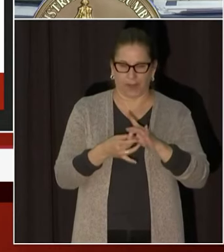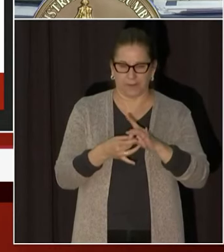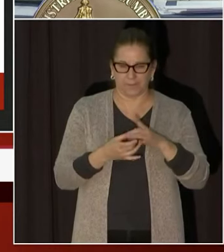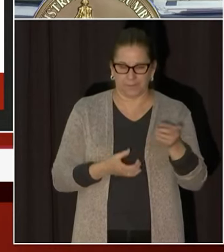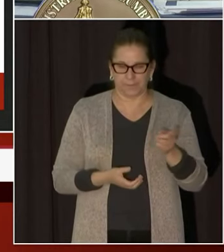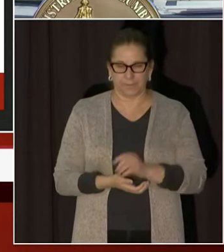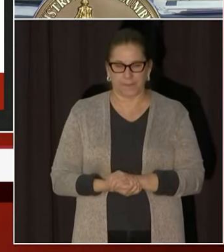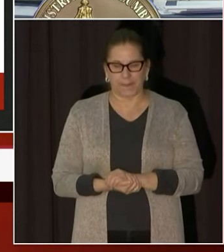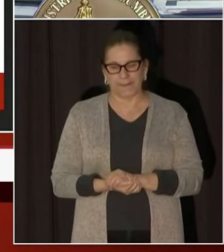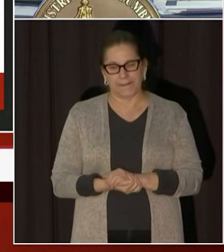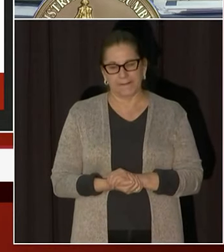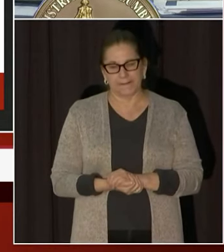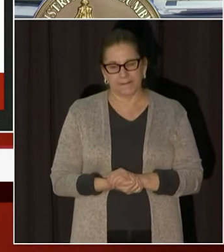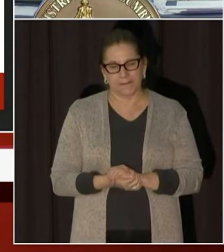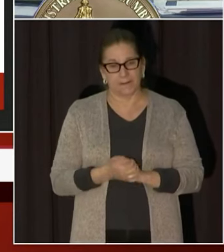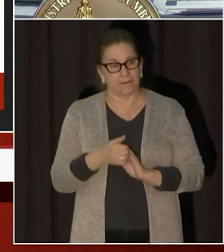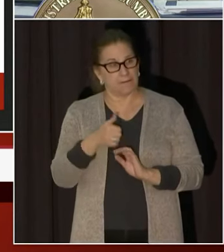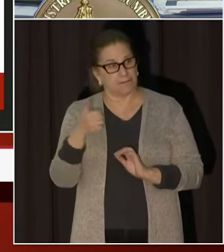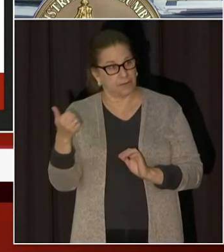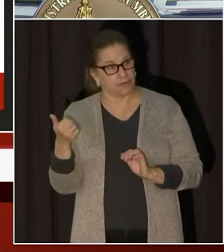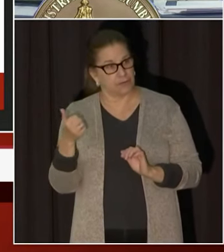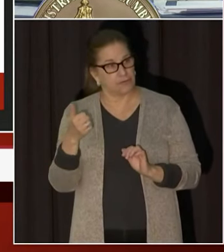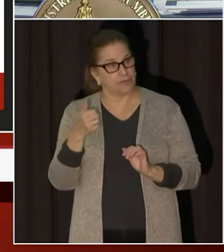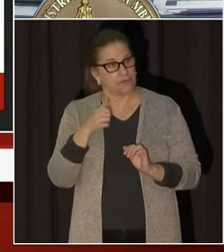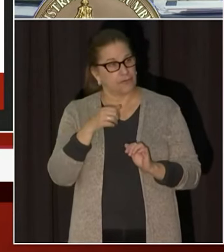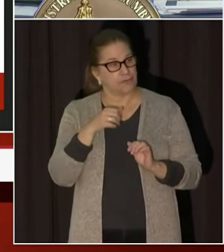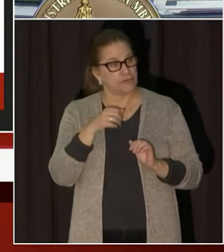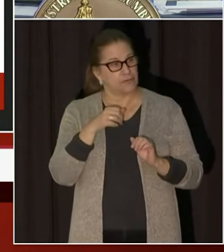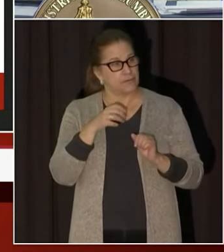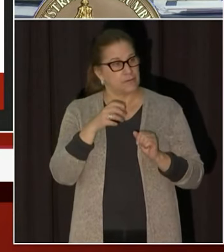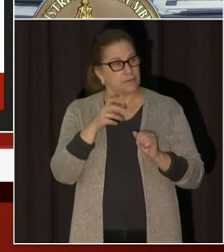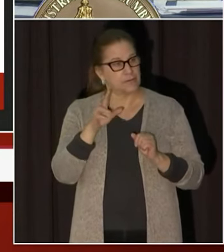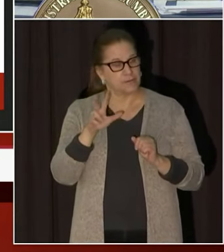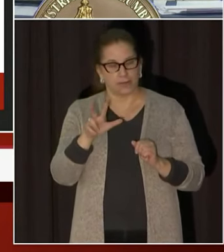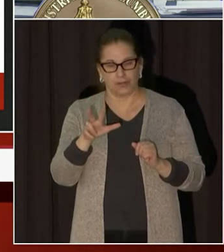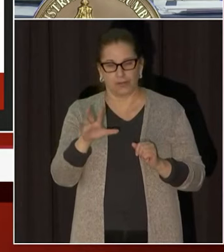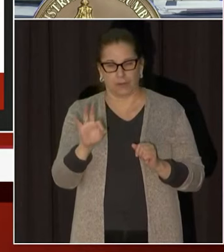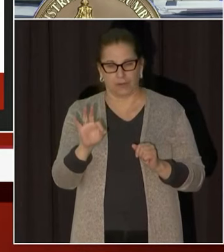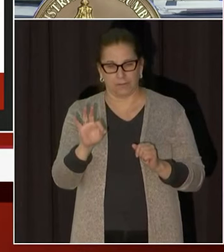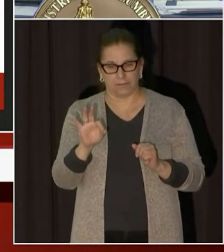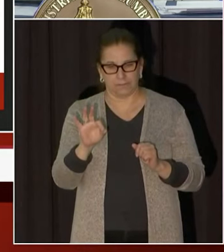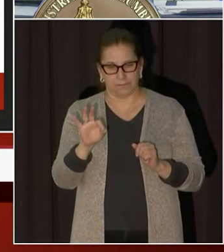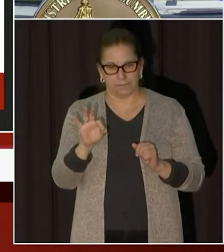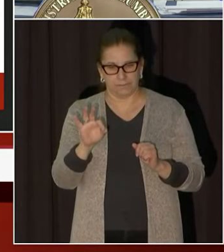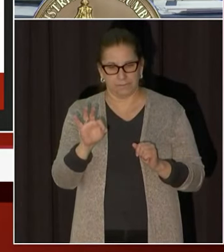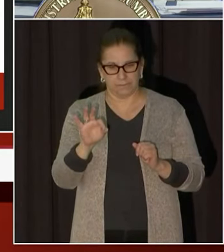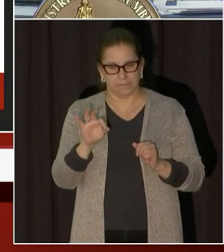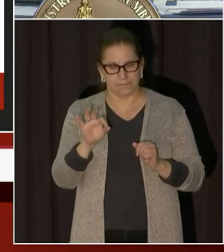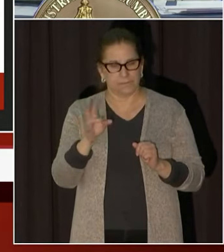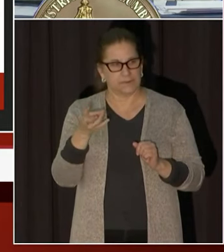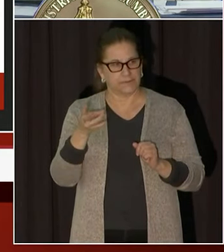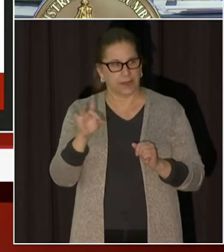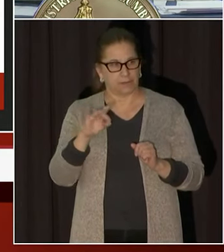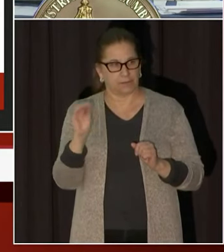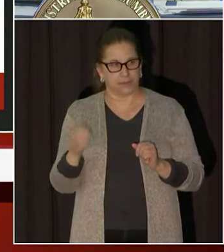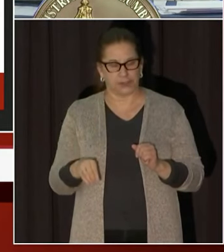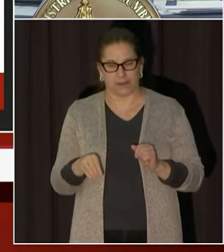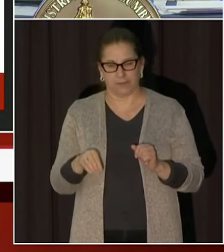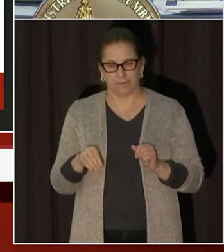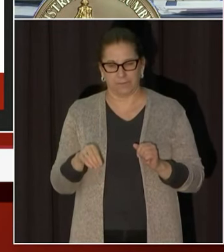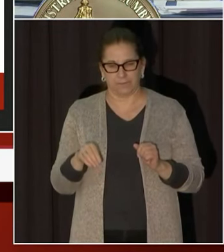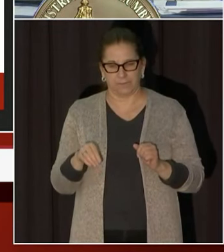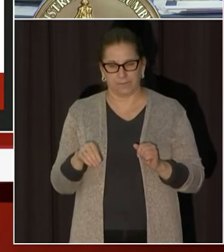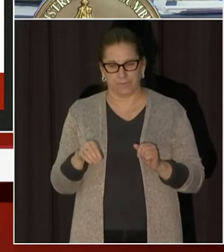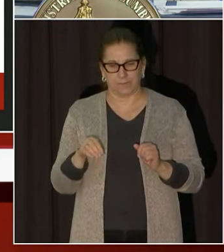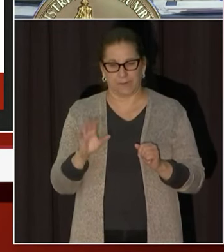we are at about 78% of our normal hospital capacity today. And 20%